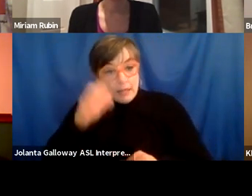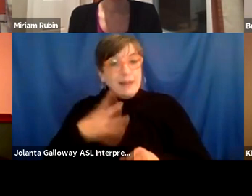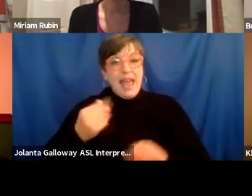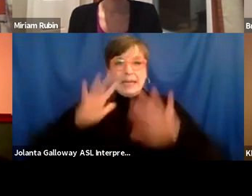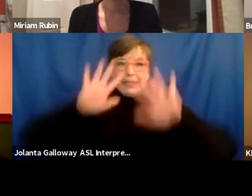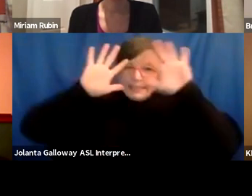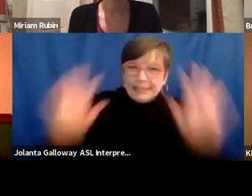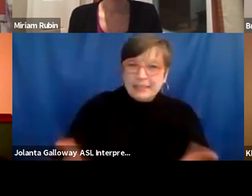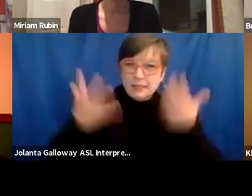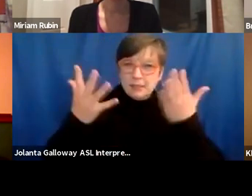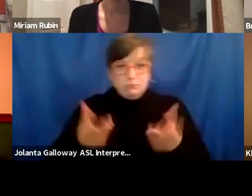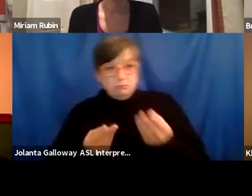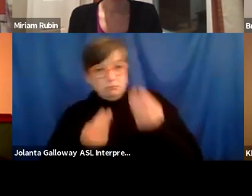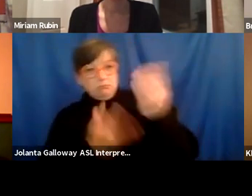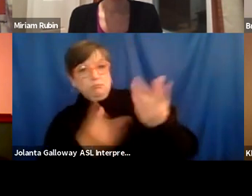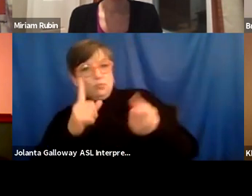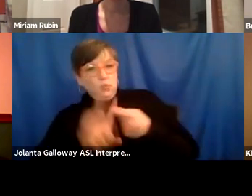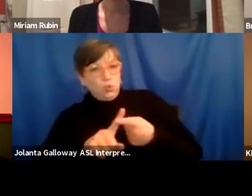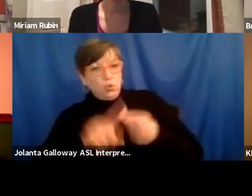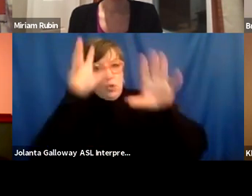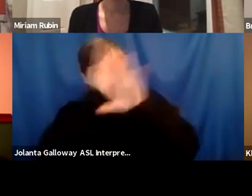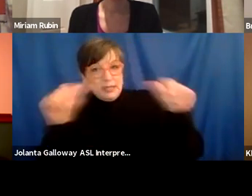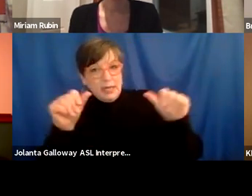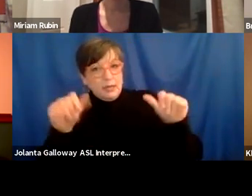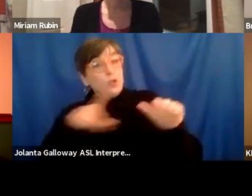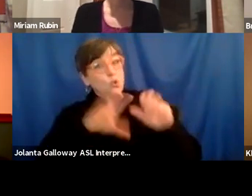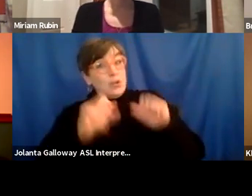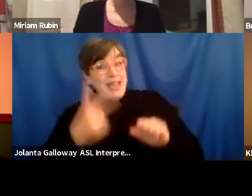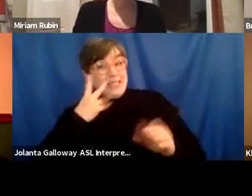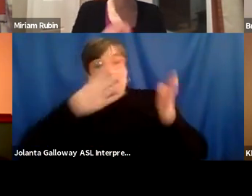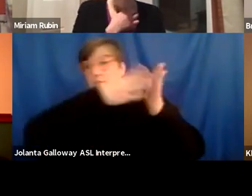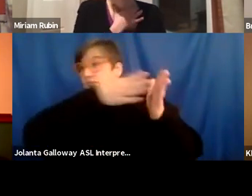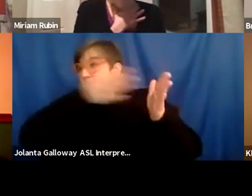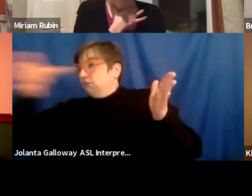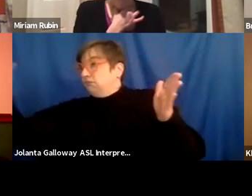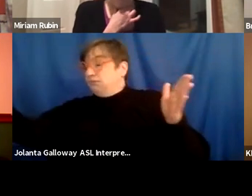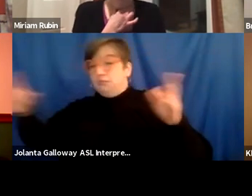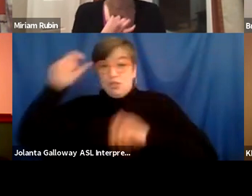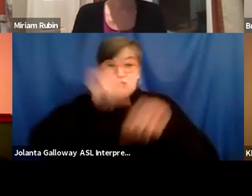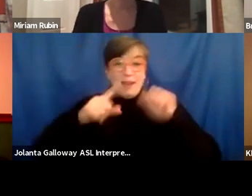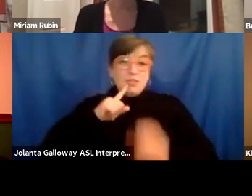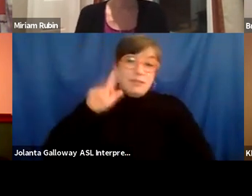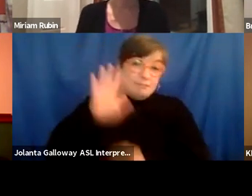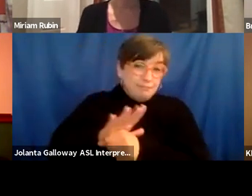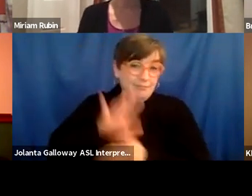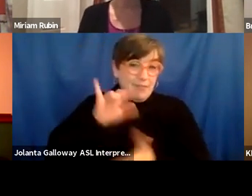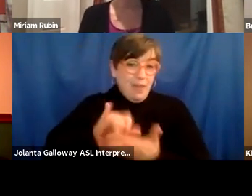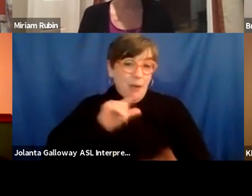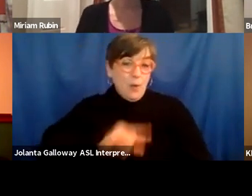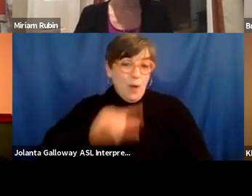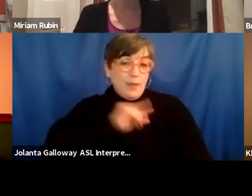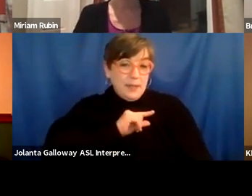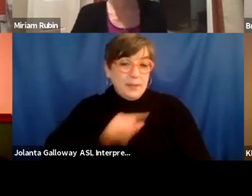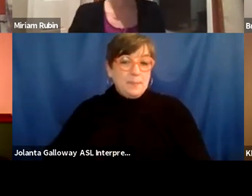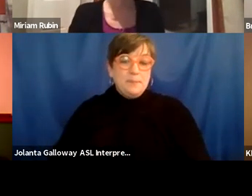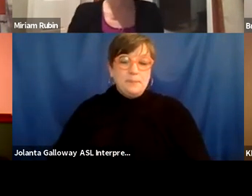the superintendent so that she can look at our overall strategy for guaranteeing that quality. So I think that may